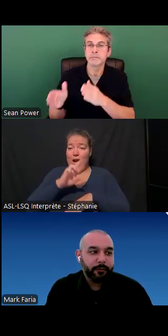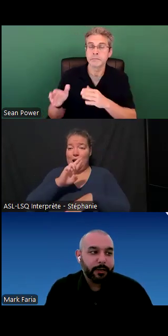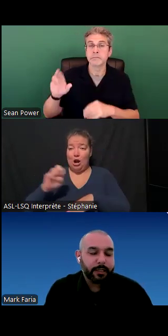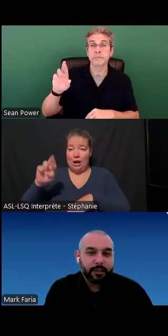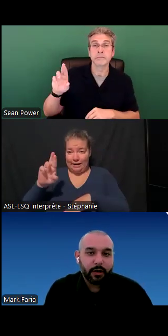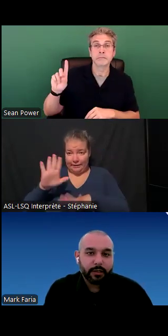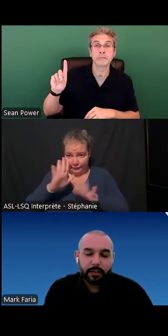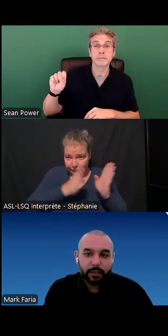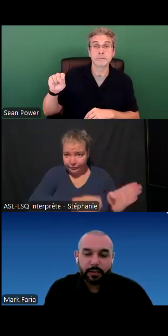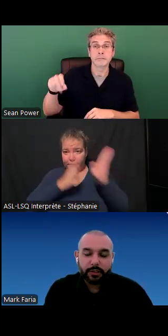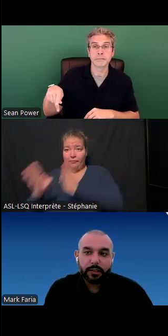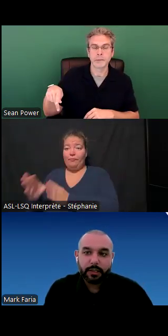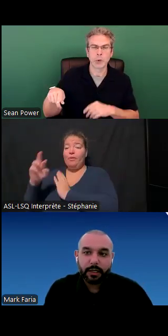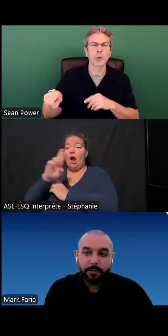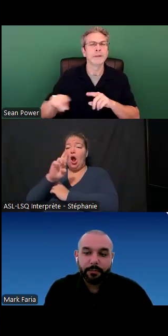quite different.